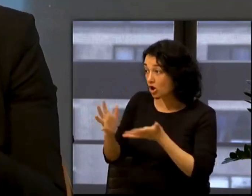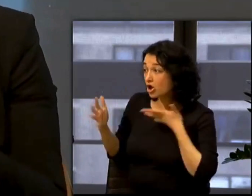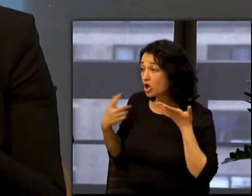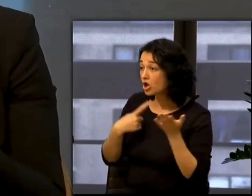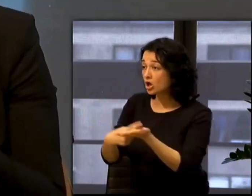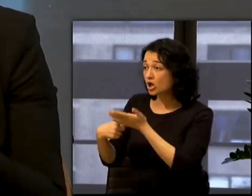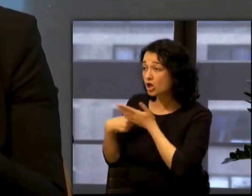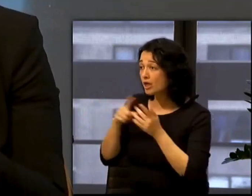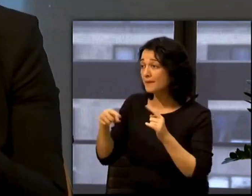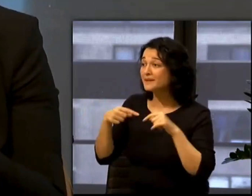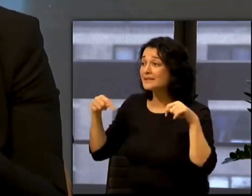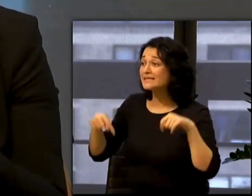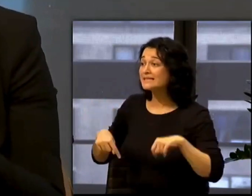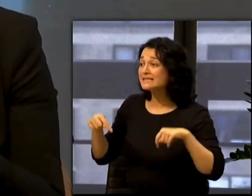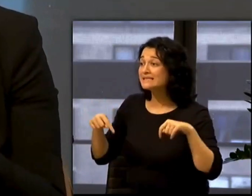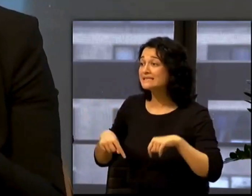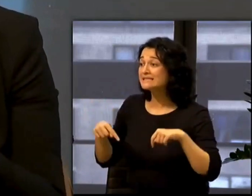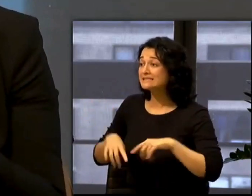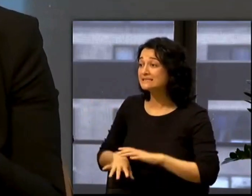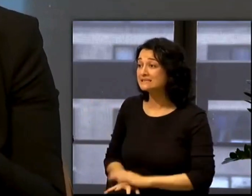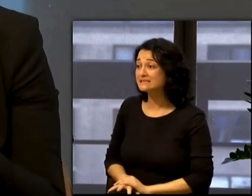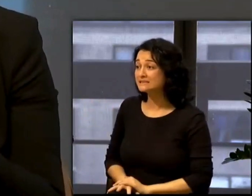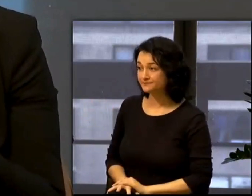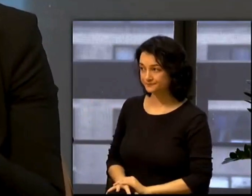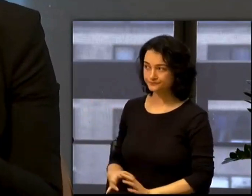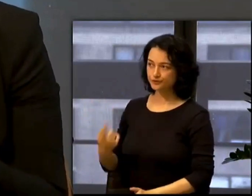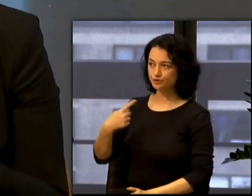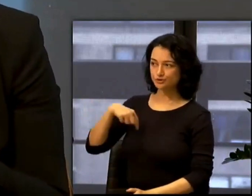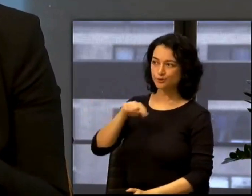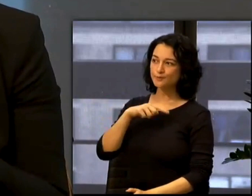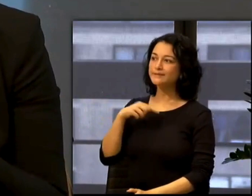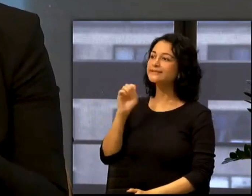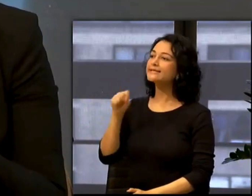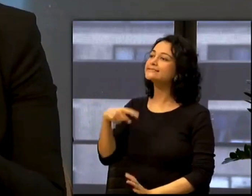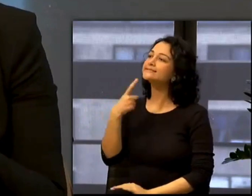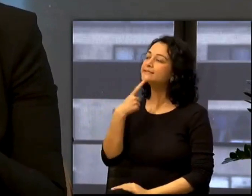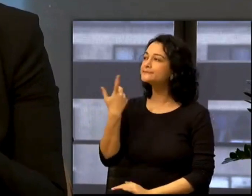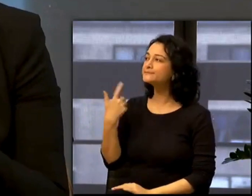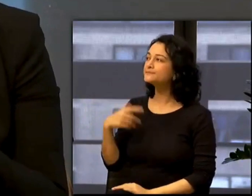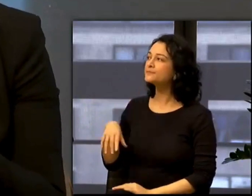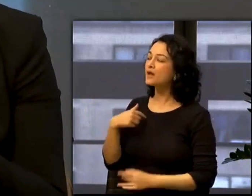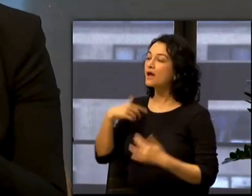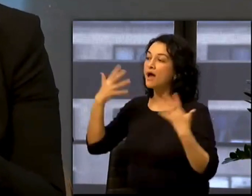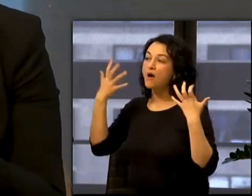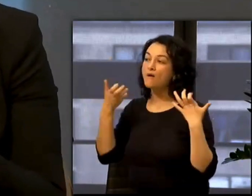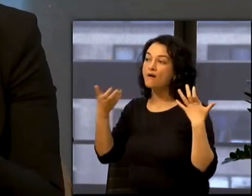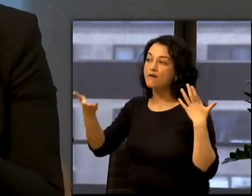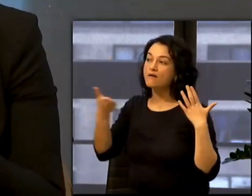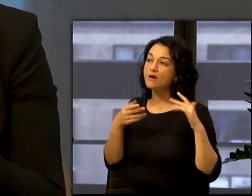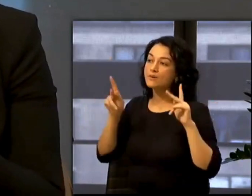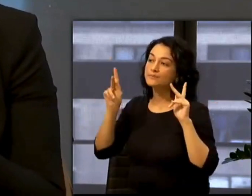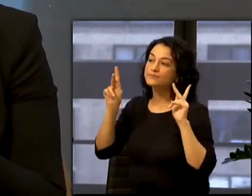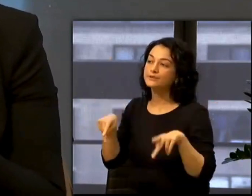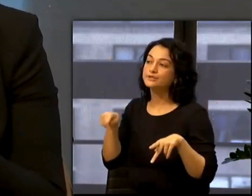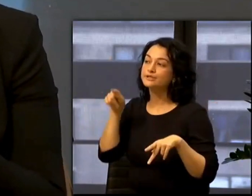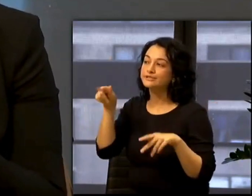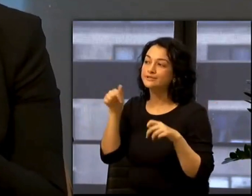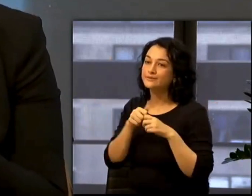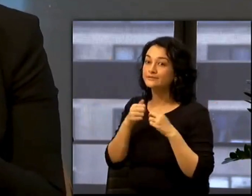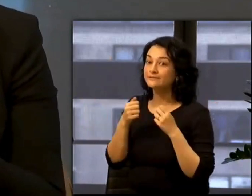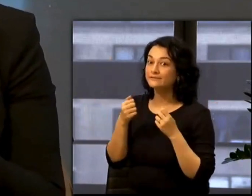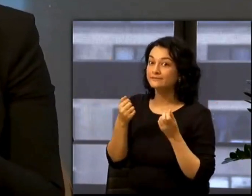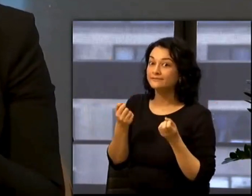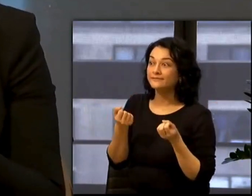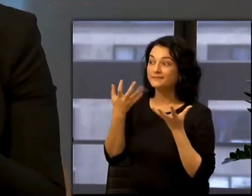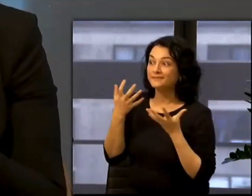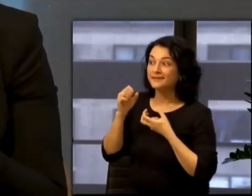saying we're looking for someone who can do this, full stop, right? Like, can you do task X, right? So like focusing on the